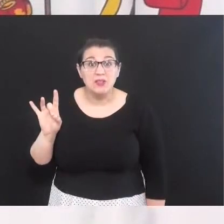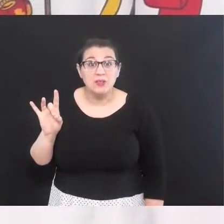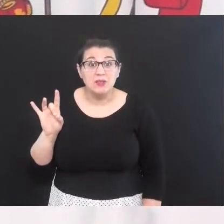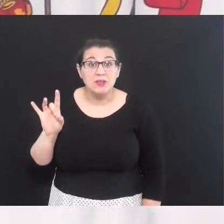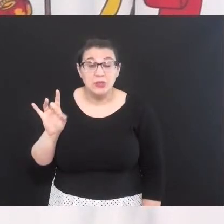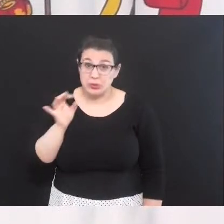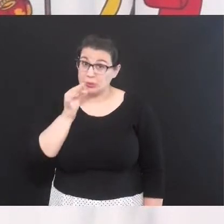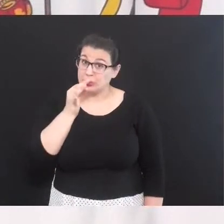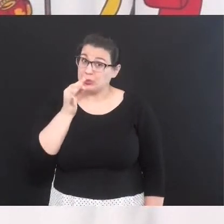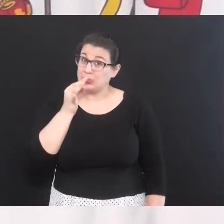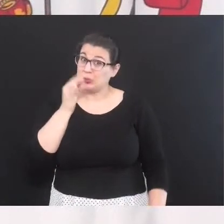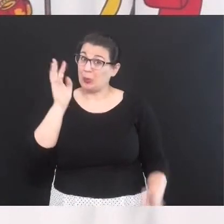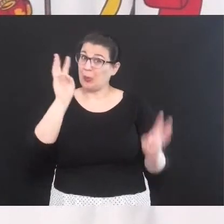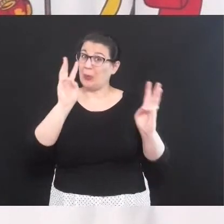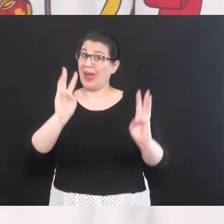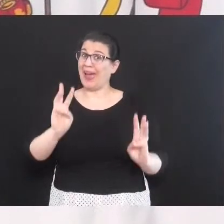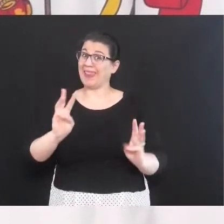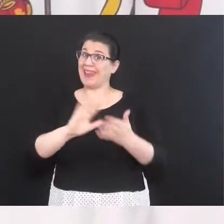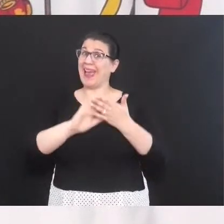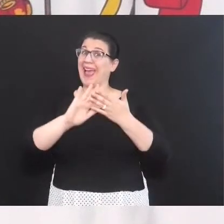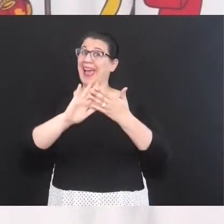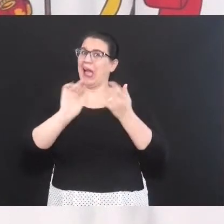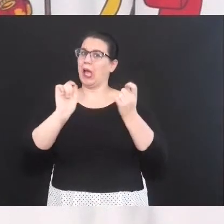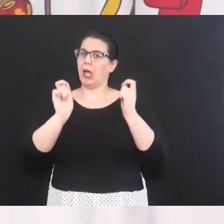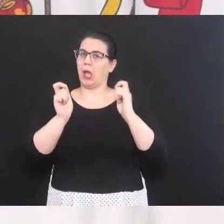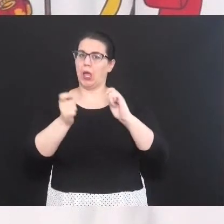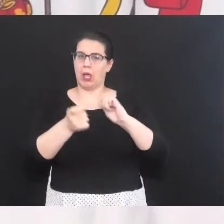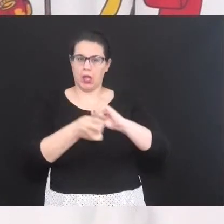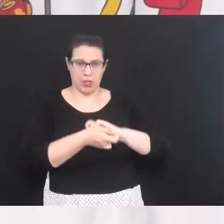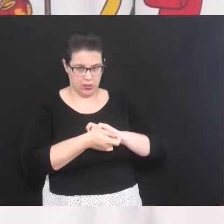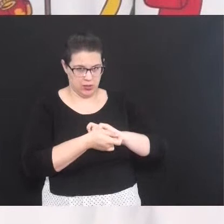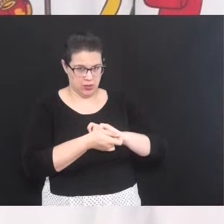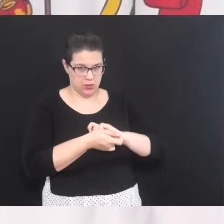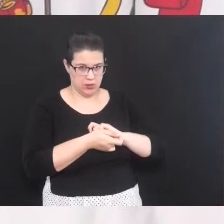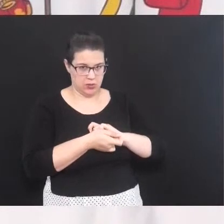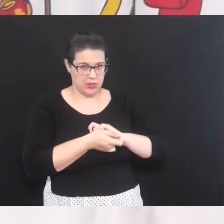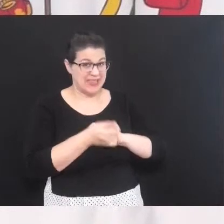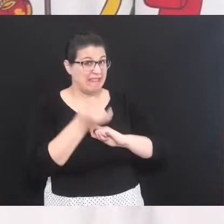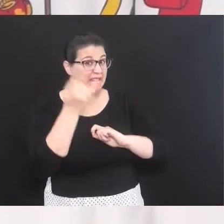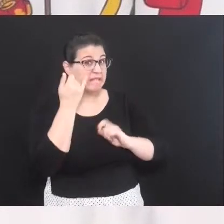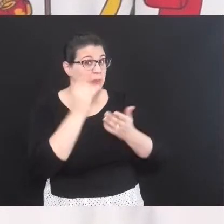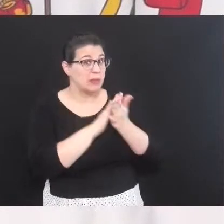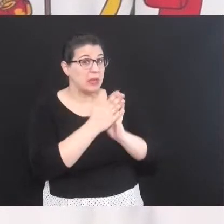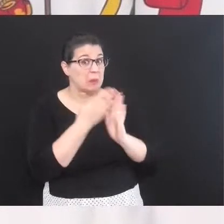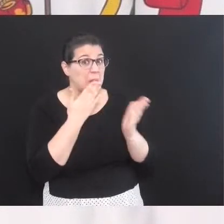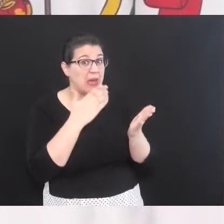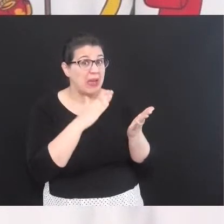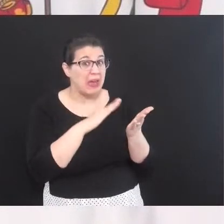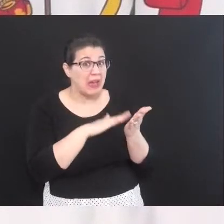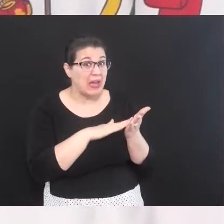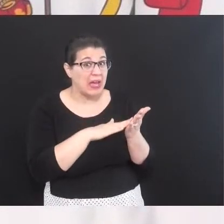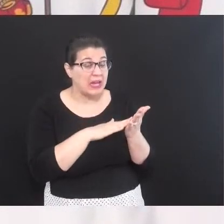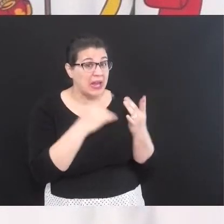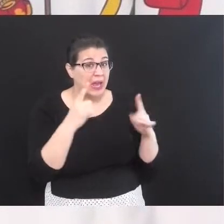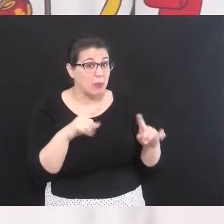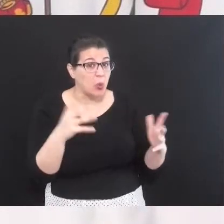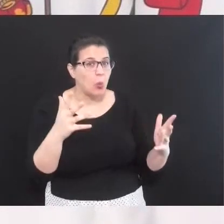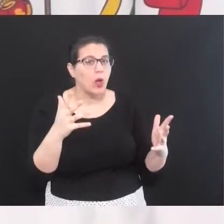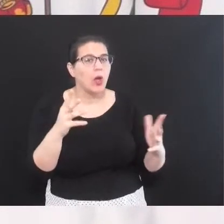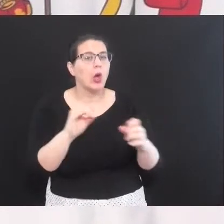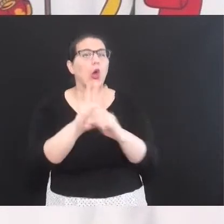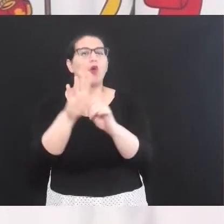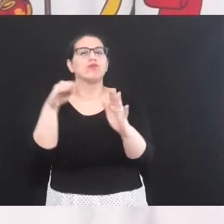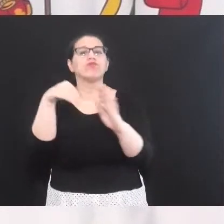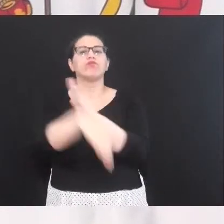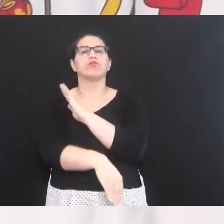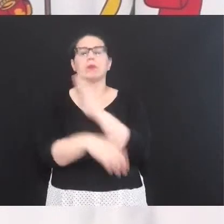going to get bad. When the weather gets bad, what do you think is going to happen? It's going to get worse. It's not going to